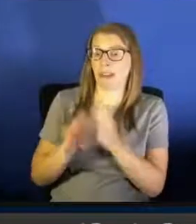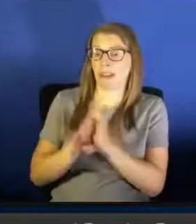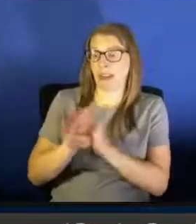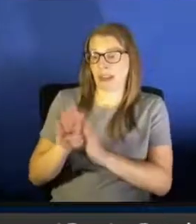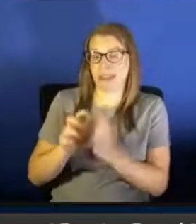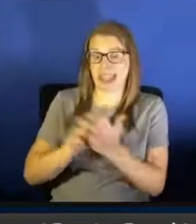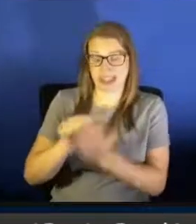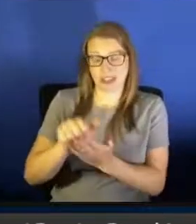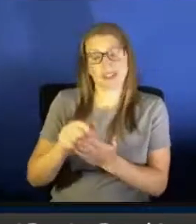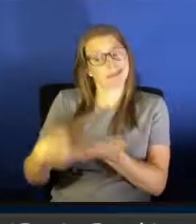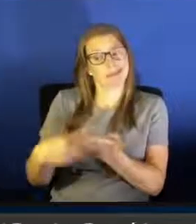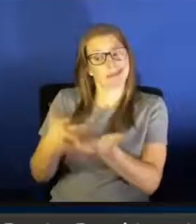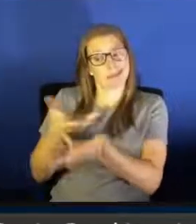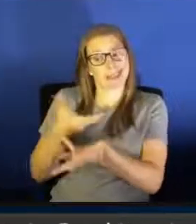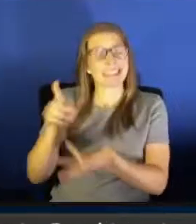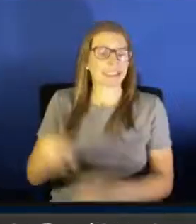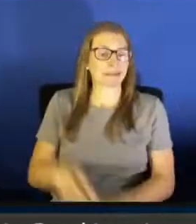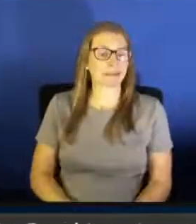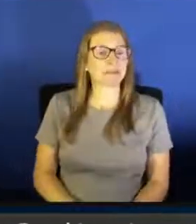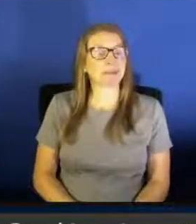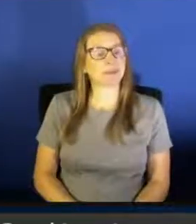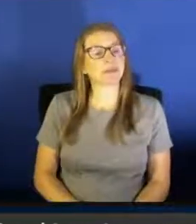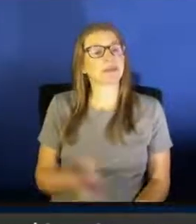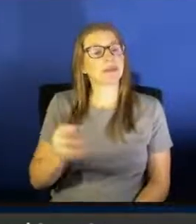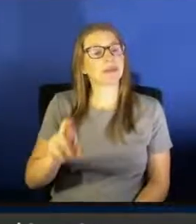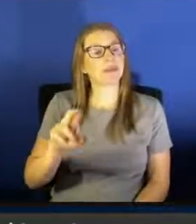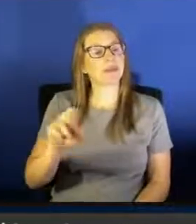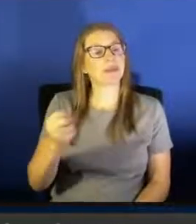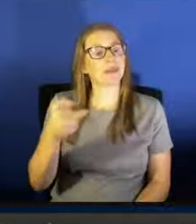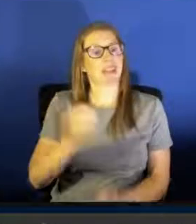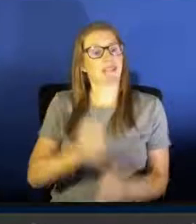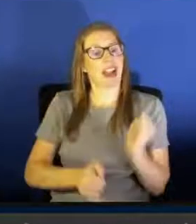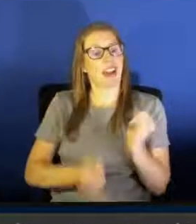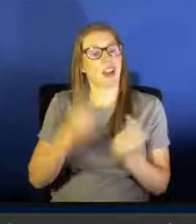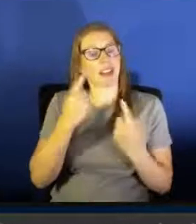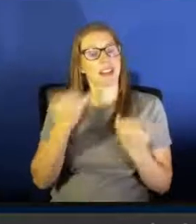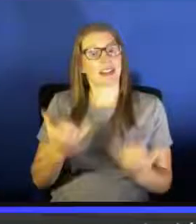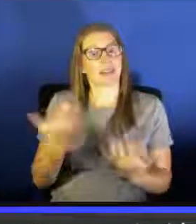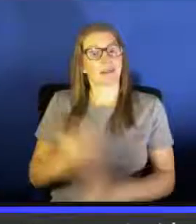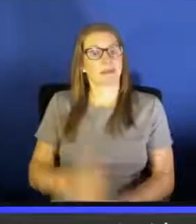We appreciate it very much. Dr. Shen, final thoughts today. Yeah, you know,